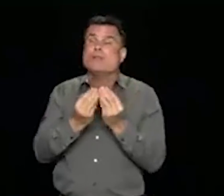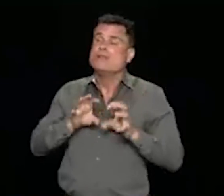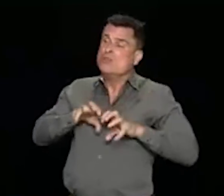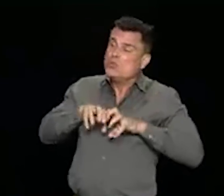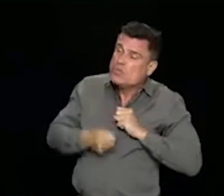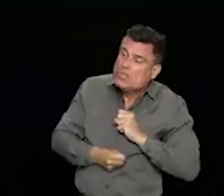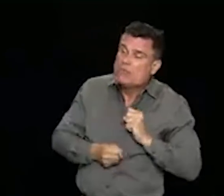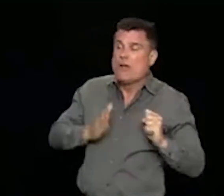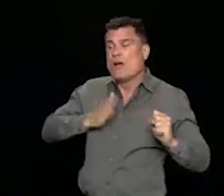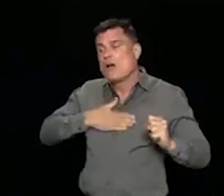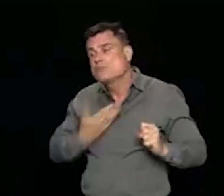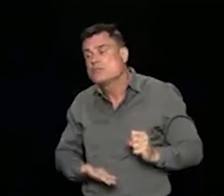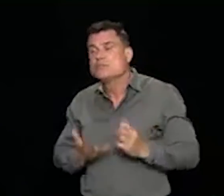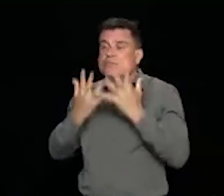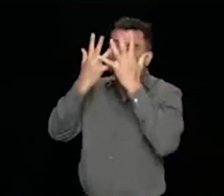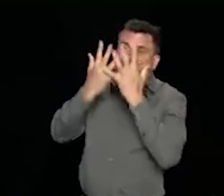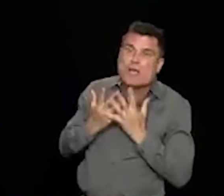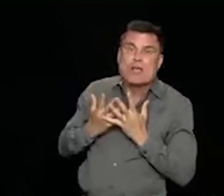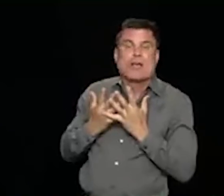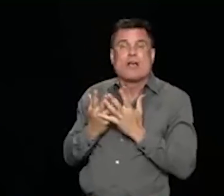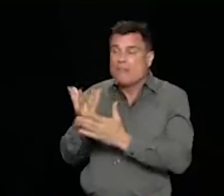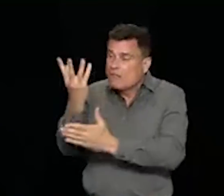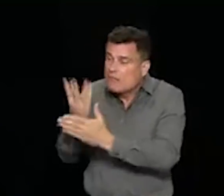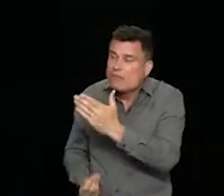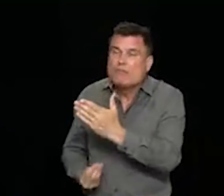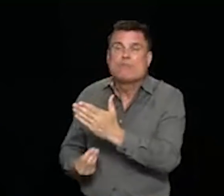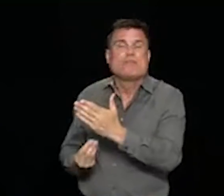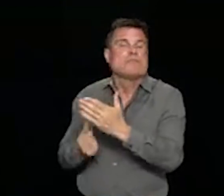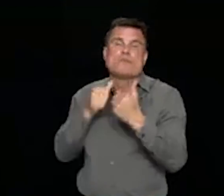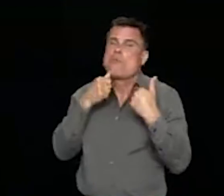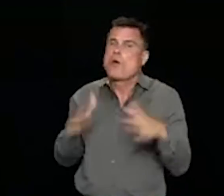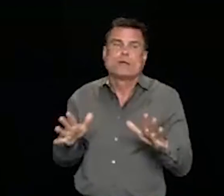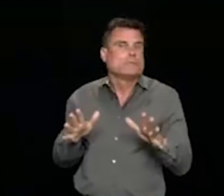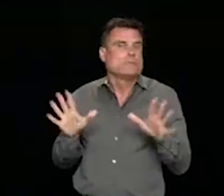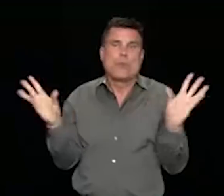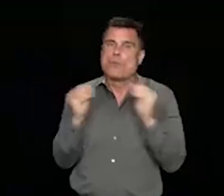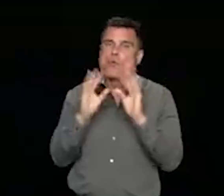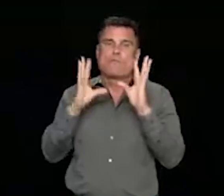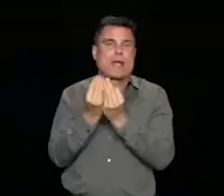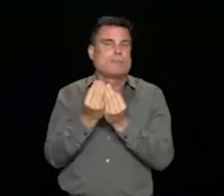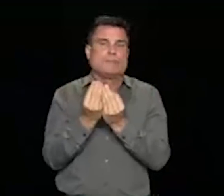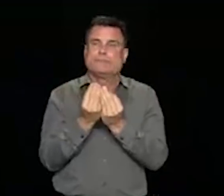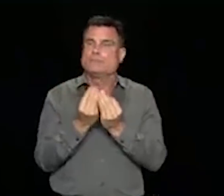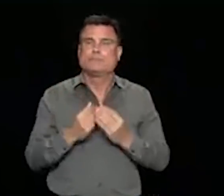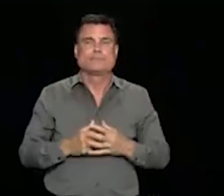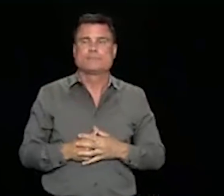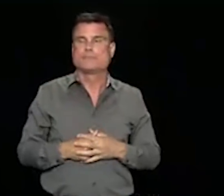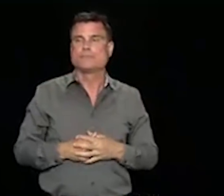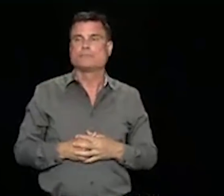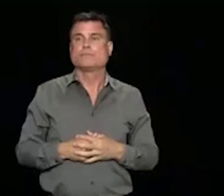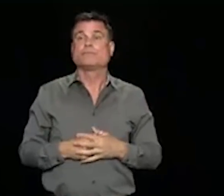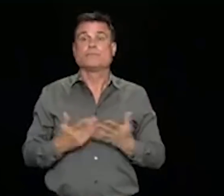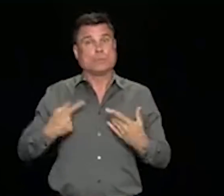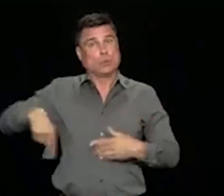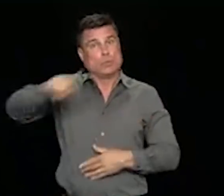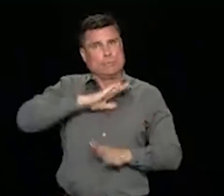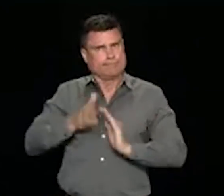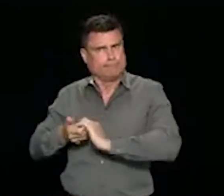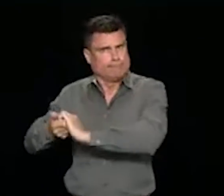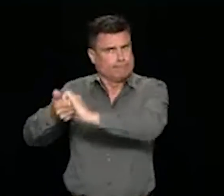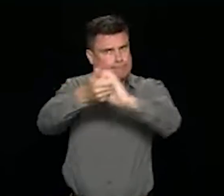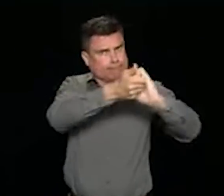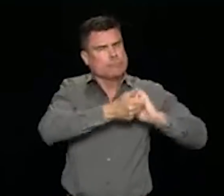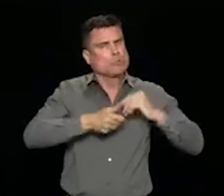show patience and understanding and have confidence that what we are doing is the best that we can to protect our families and